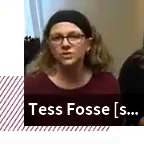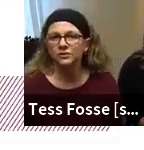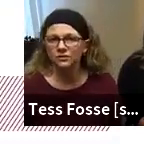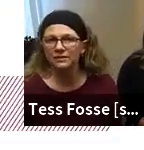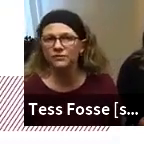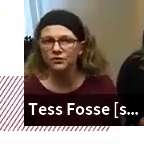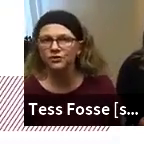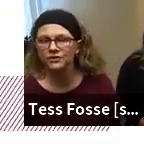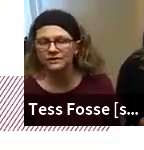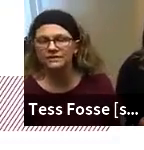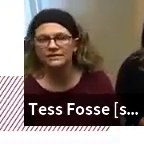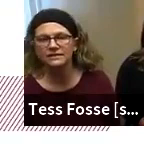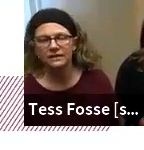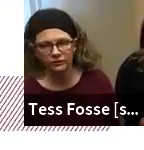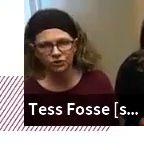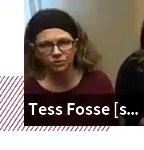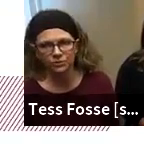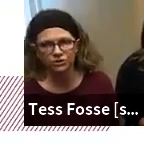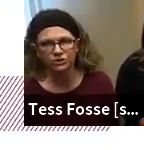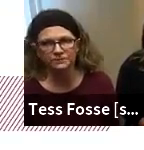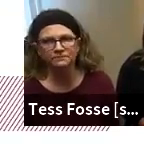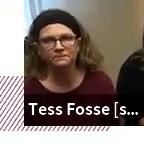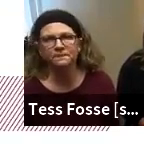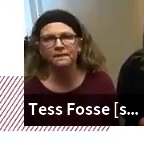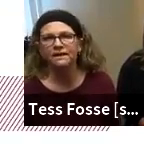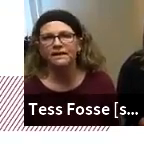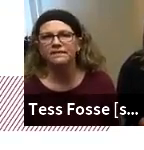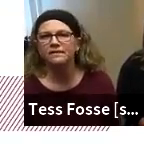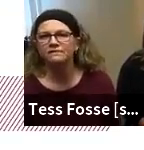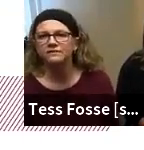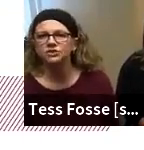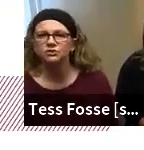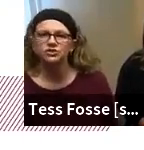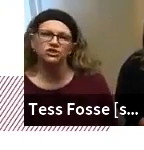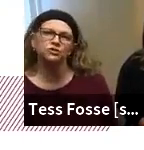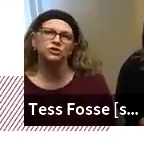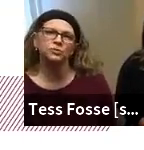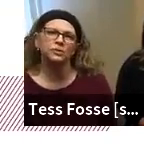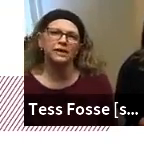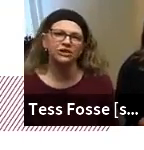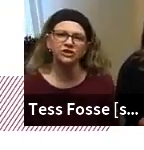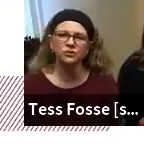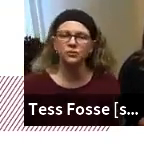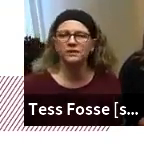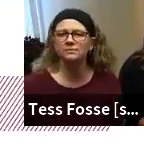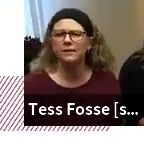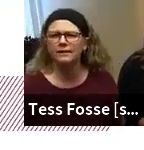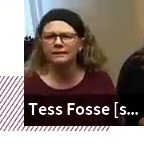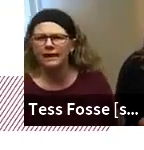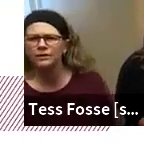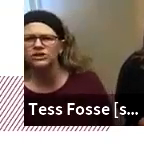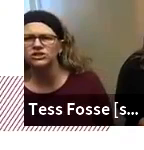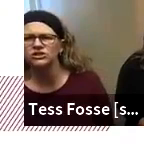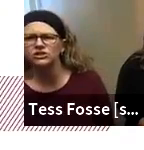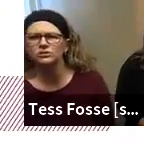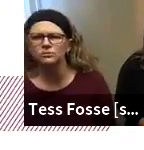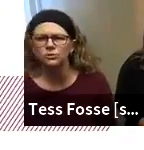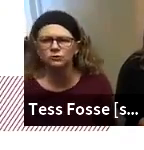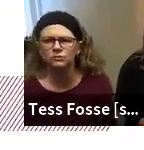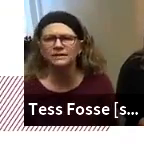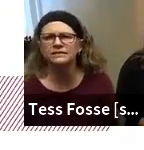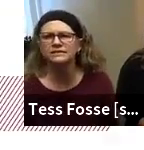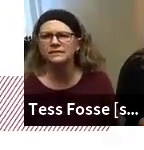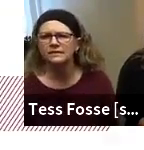language thoroughly before you can discuss the literature portion. Then the visual gestural communication will be the body language and